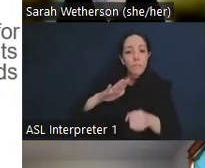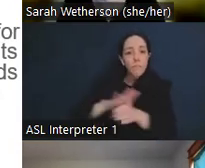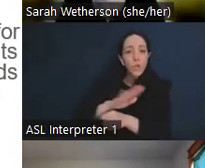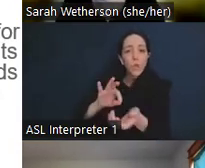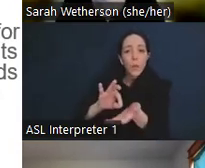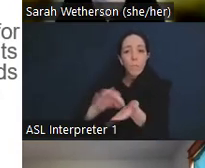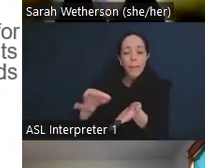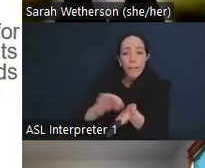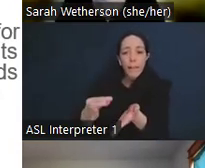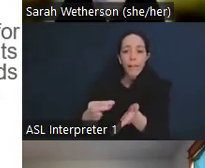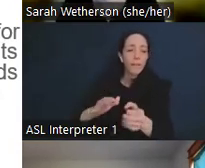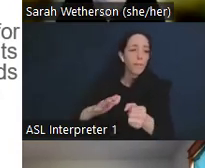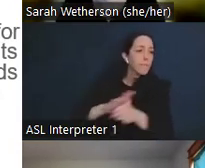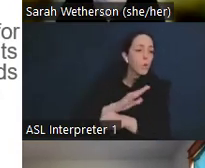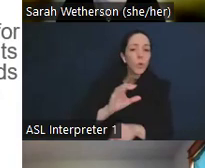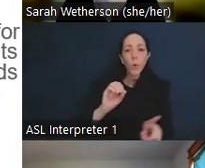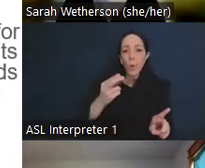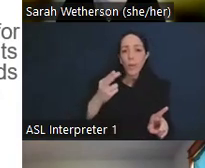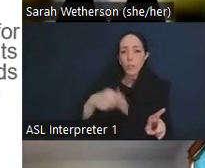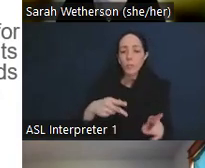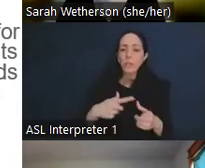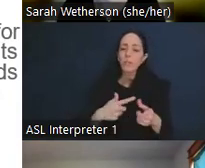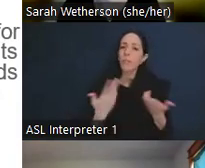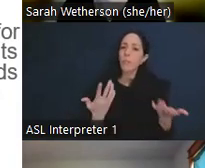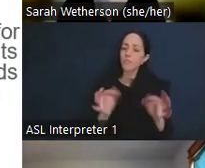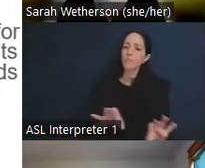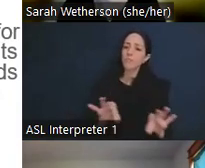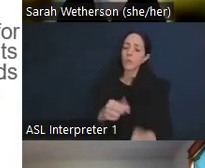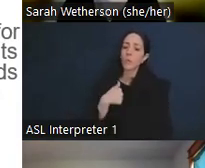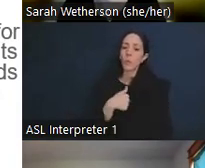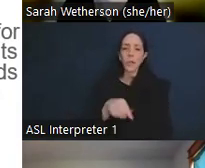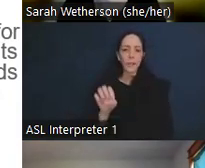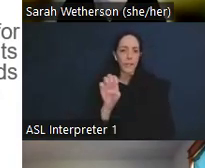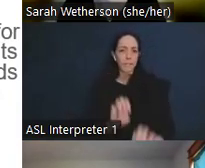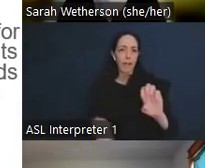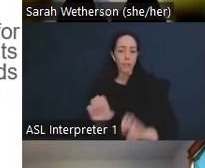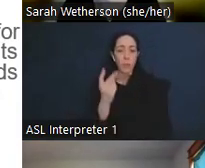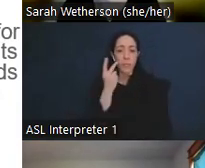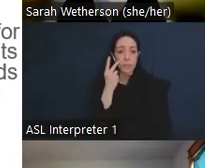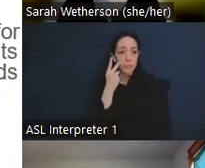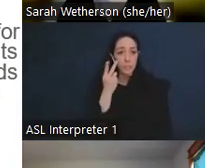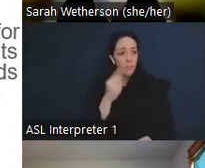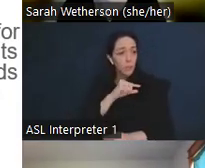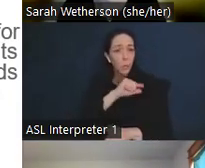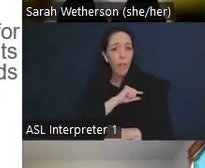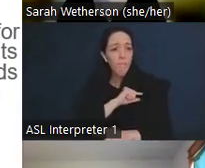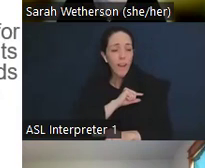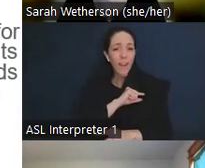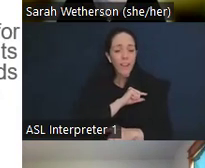right, full OHP, we want to be able to evaluate them for that as well without